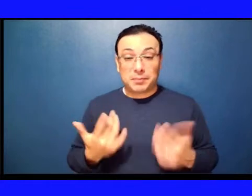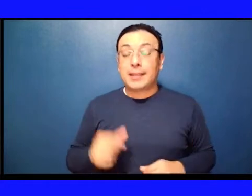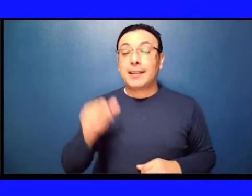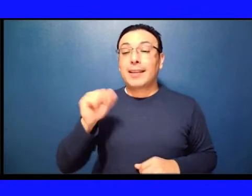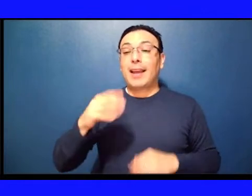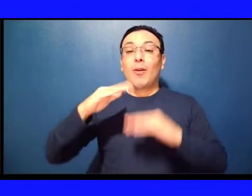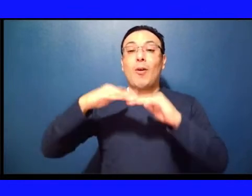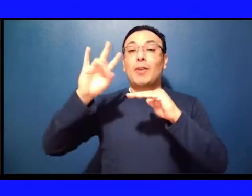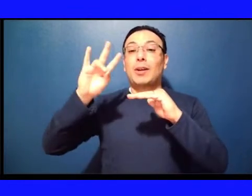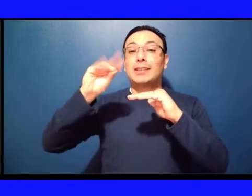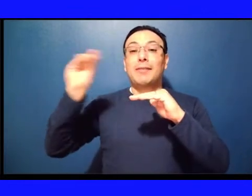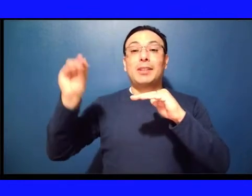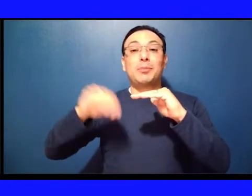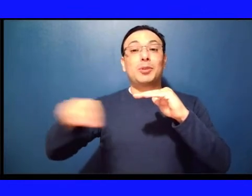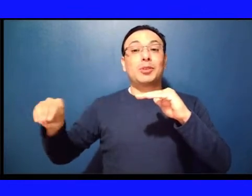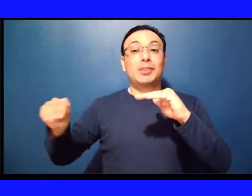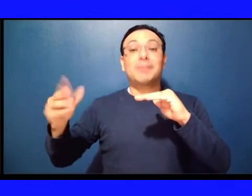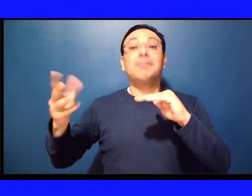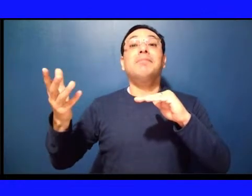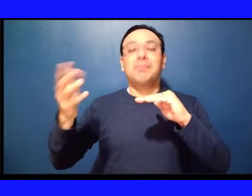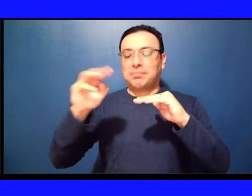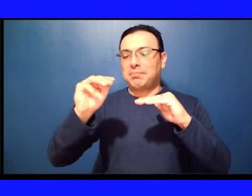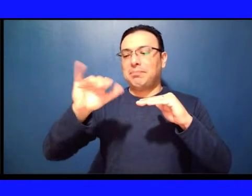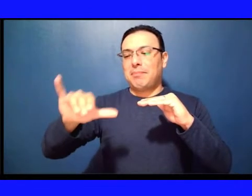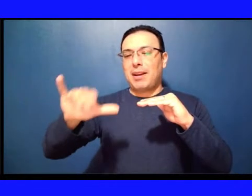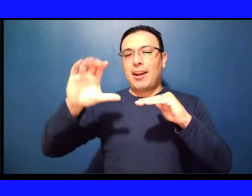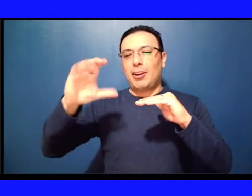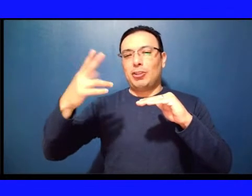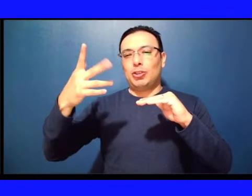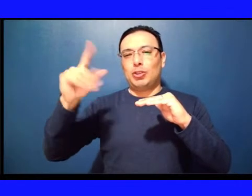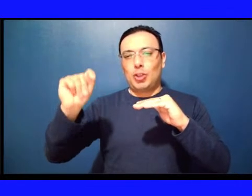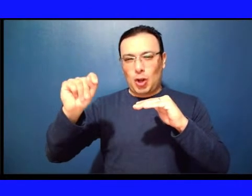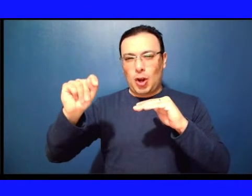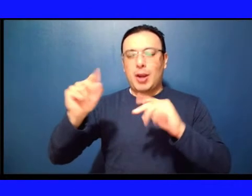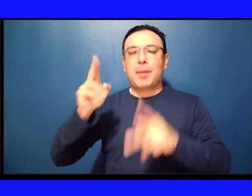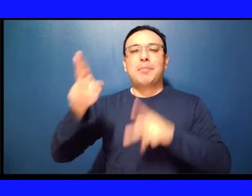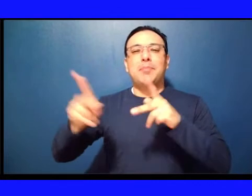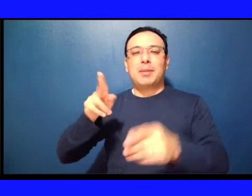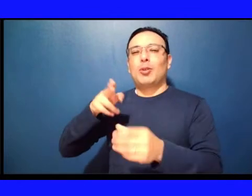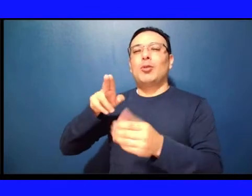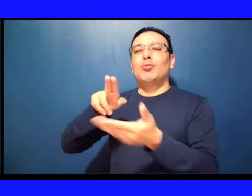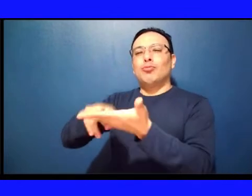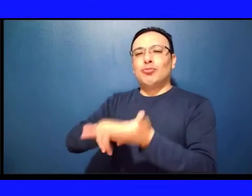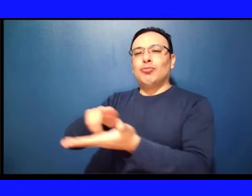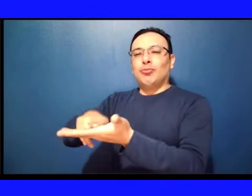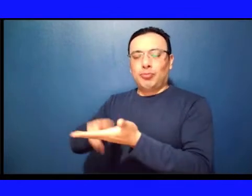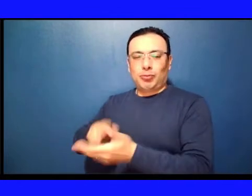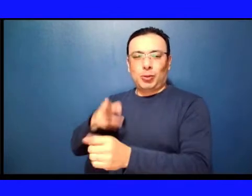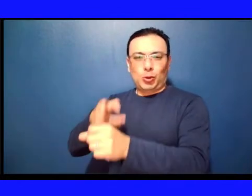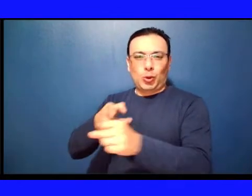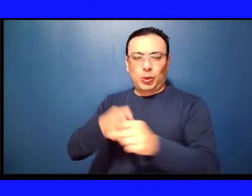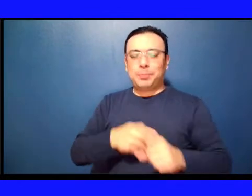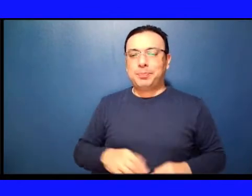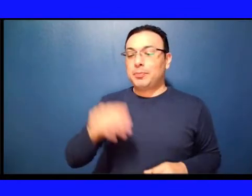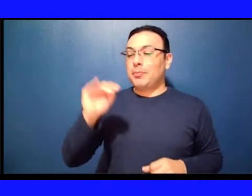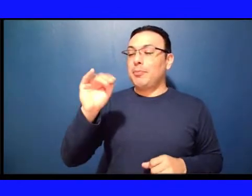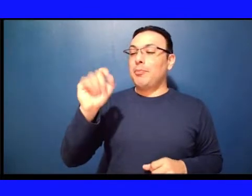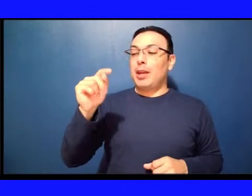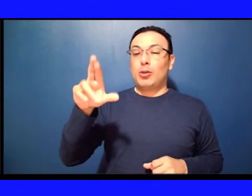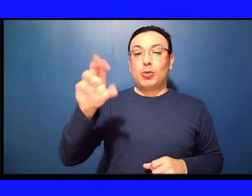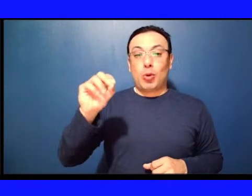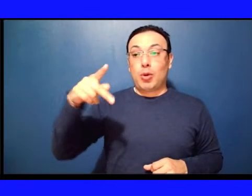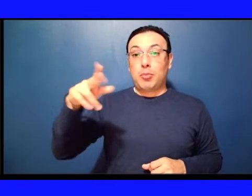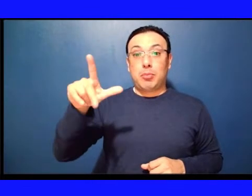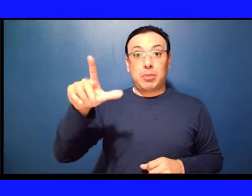same lines of connecting more New Yorkers to coverage and care, NYC Care is fully implemented